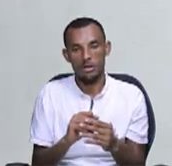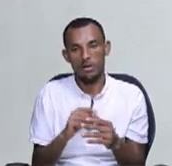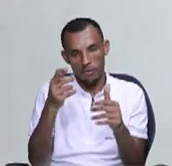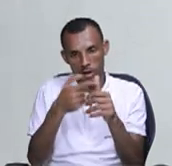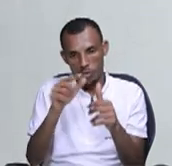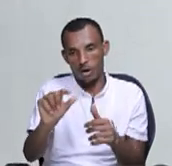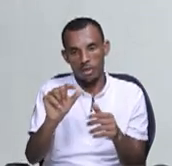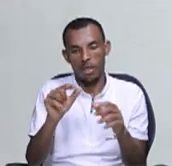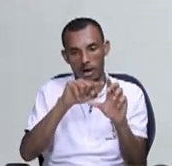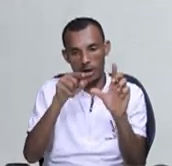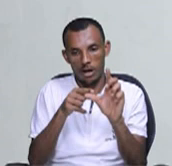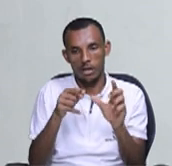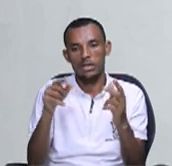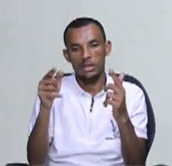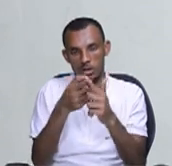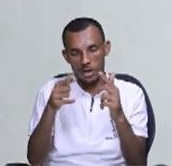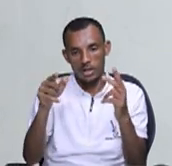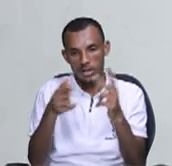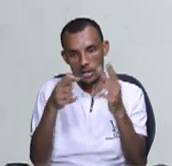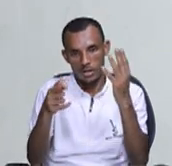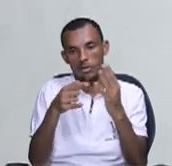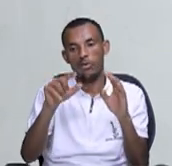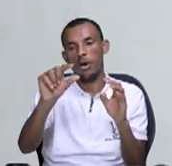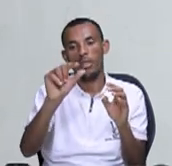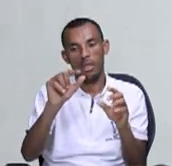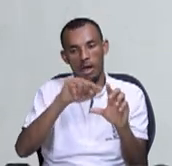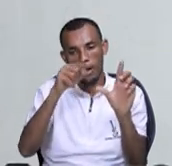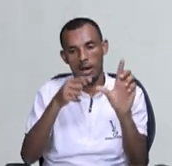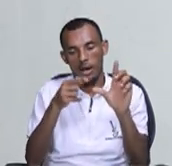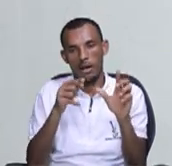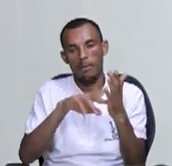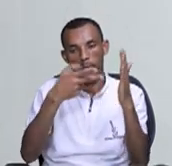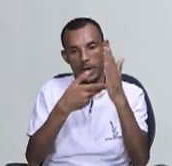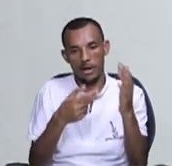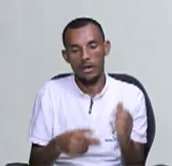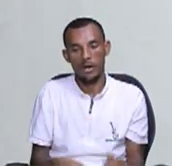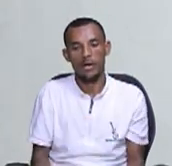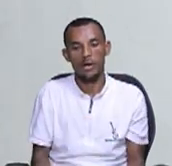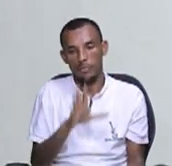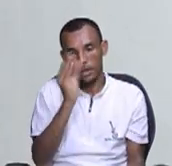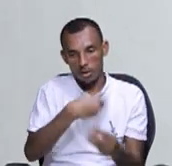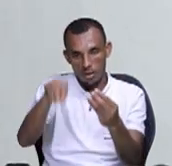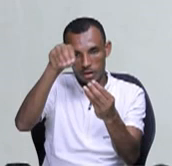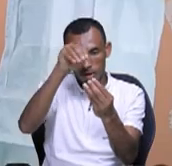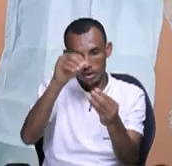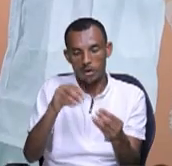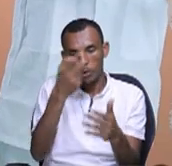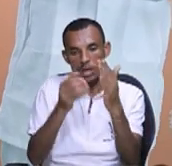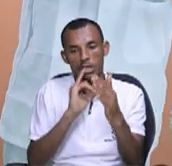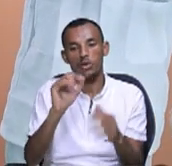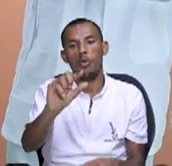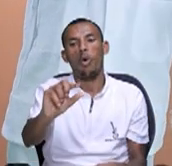first quadrant angle, second quadrant angle, third quadrant angle, and fourth quadrant angle mean? And also, what